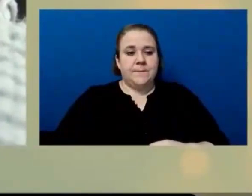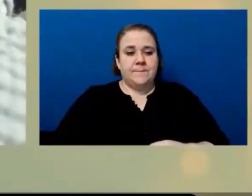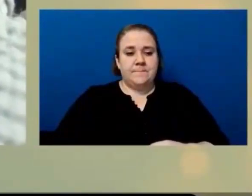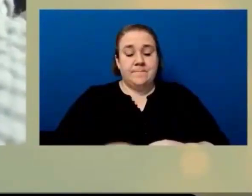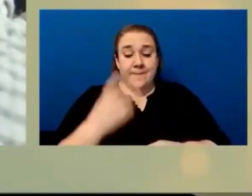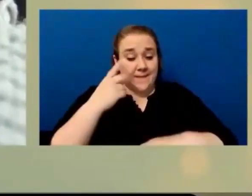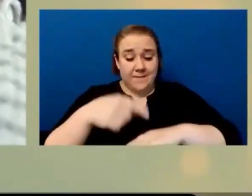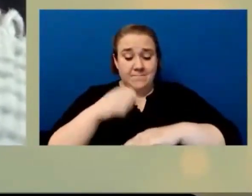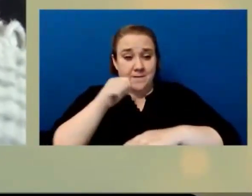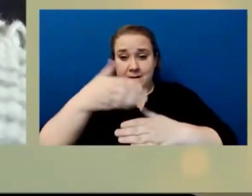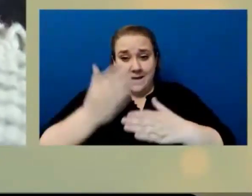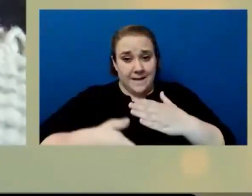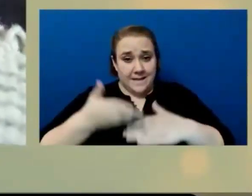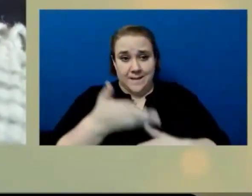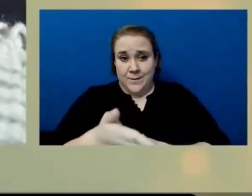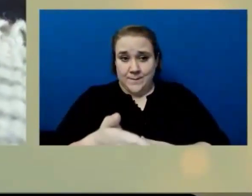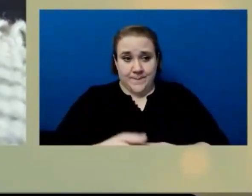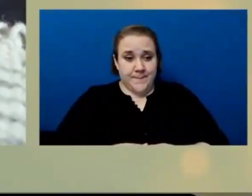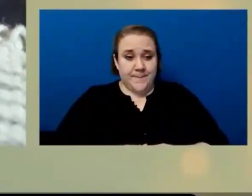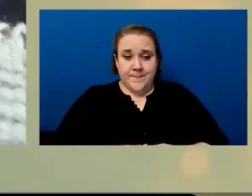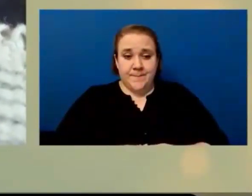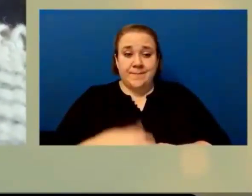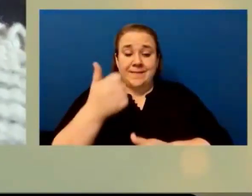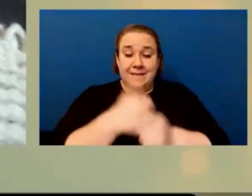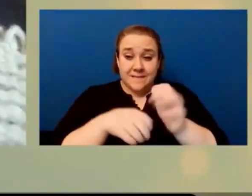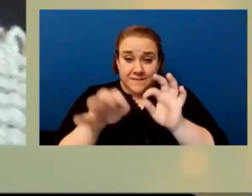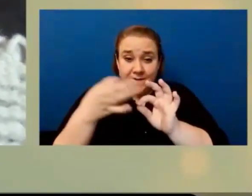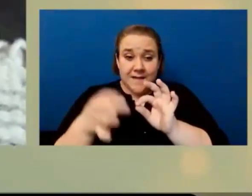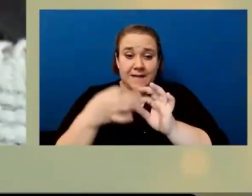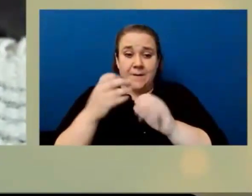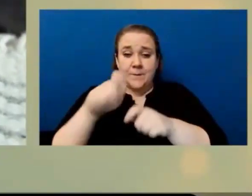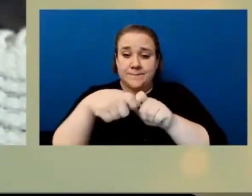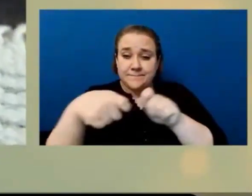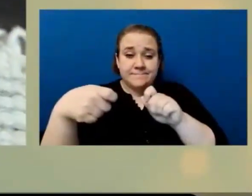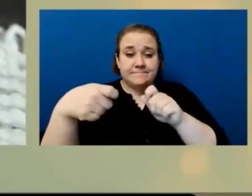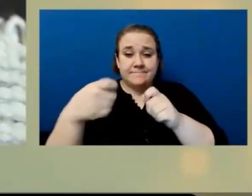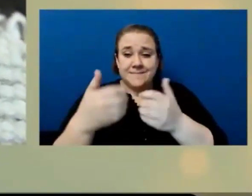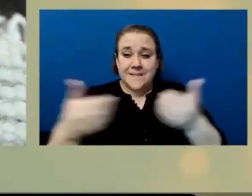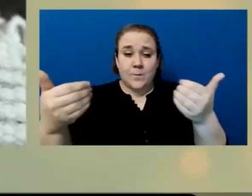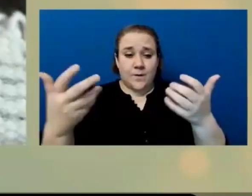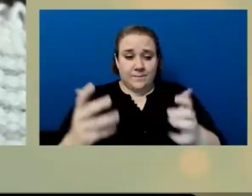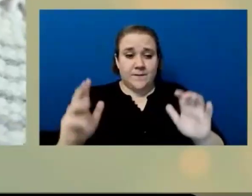And see, it does not end there, each fabric neat and tidy and separate.